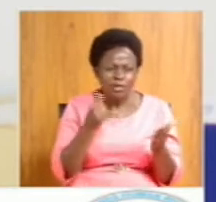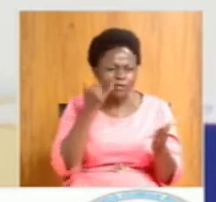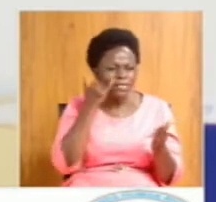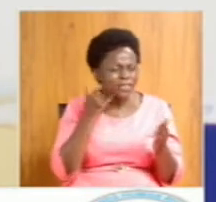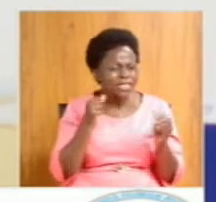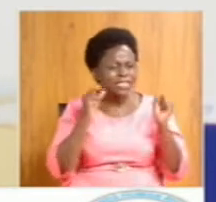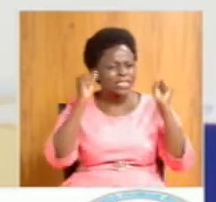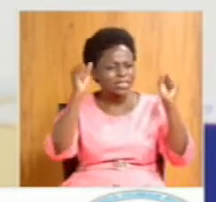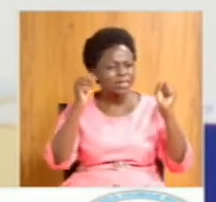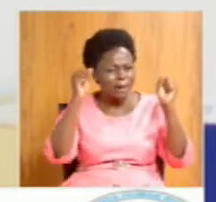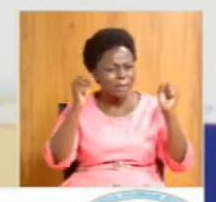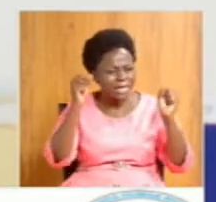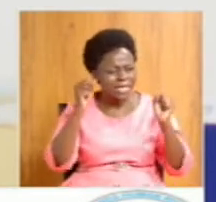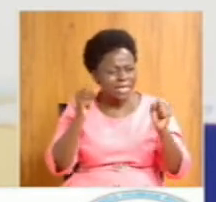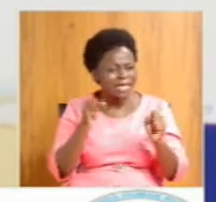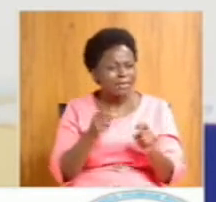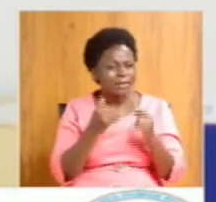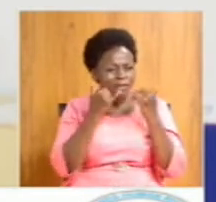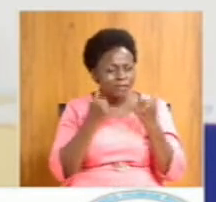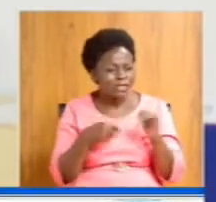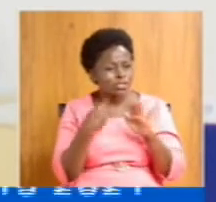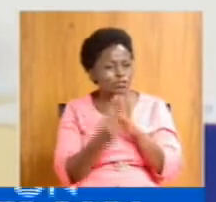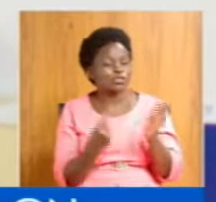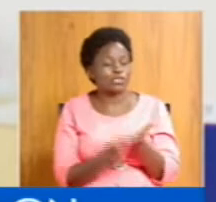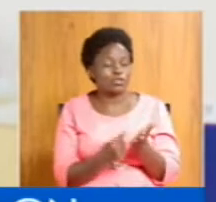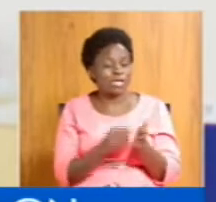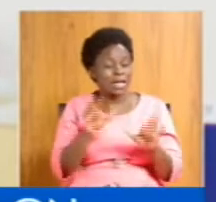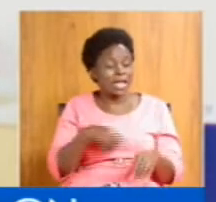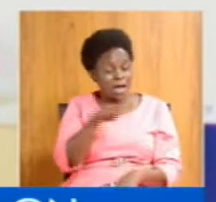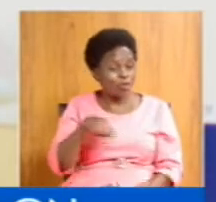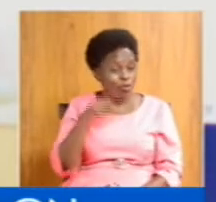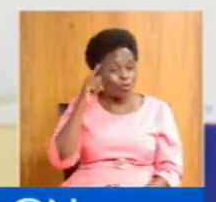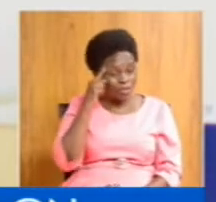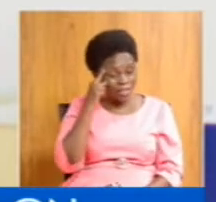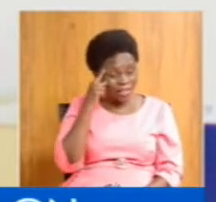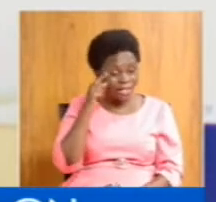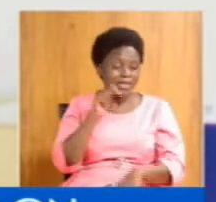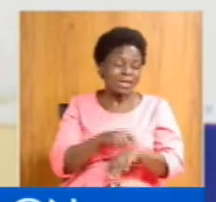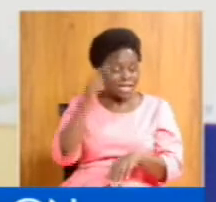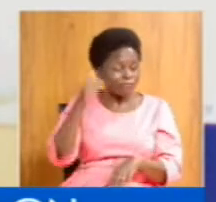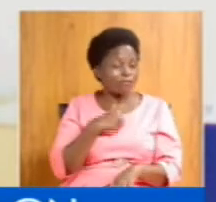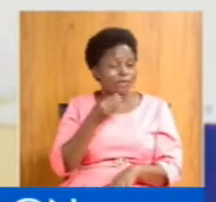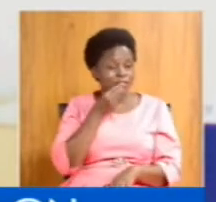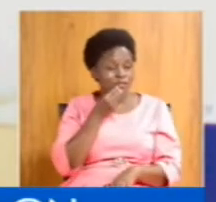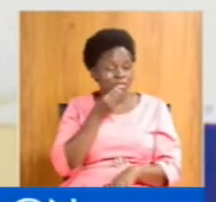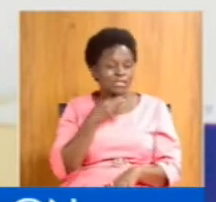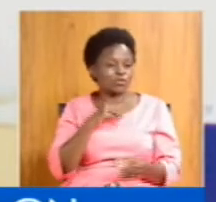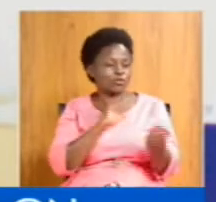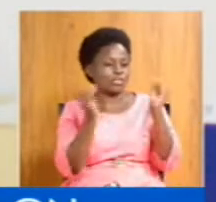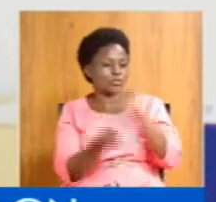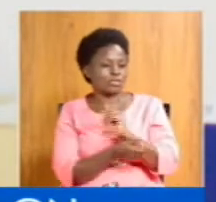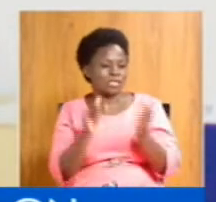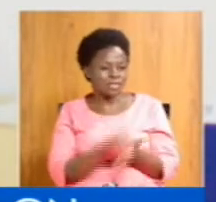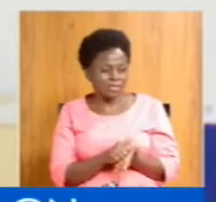contesting for power. But it is telling us the situation in Uganda and how we think. It is time for me to eat. It is very true. So we need to change